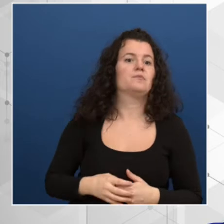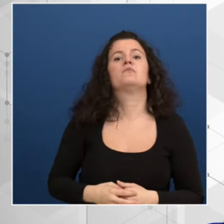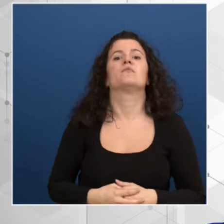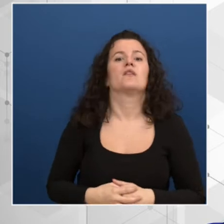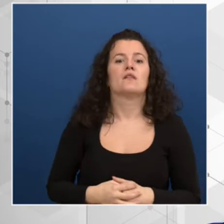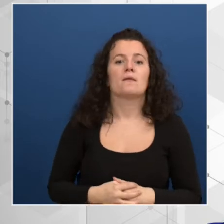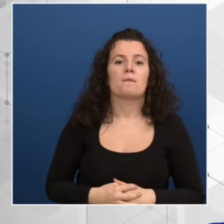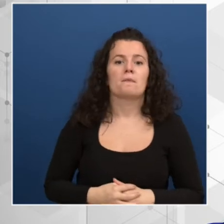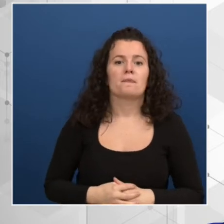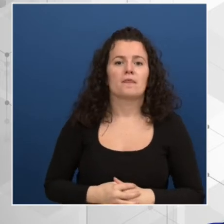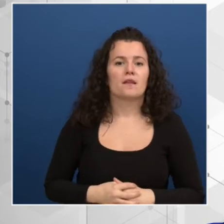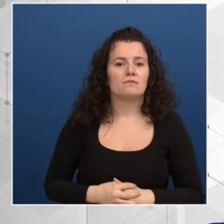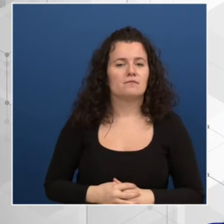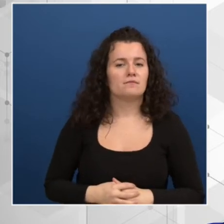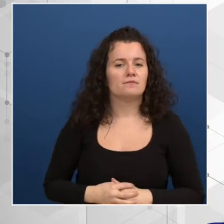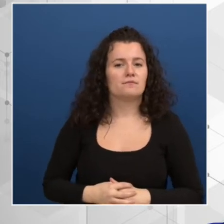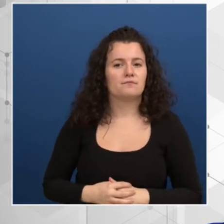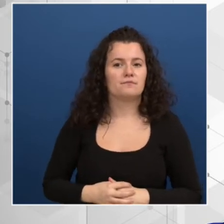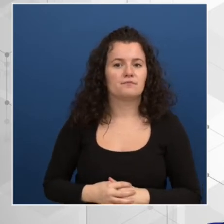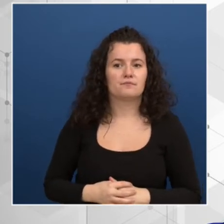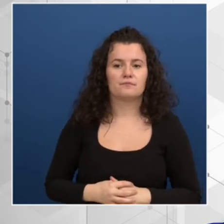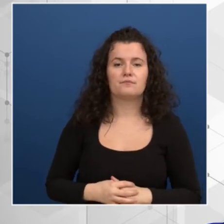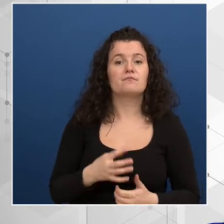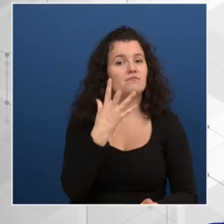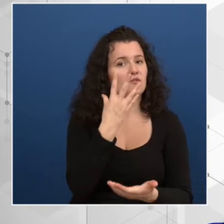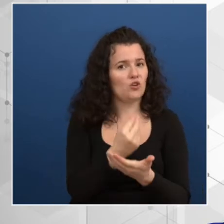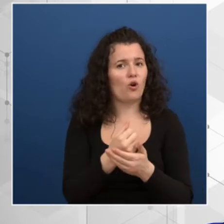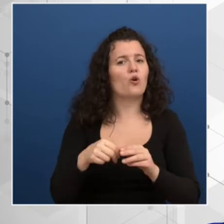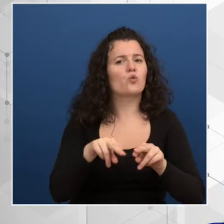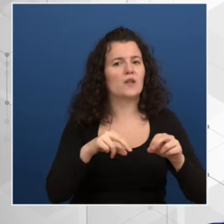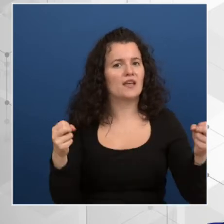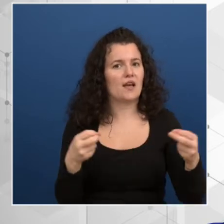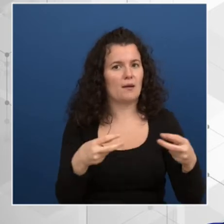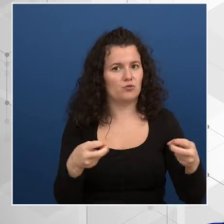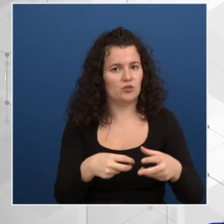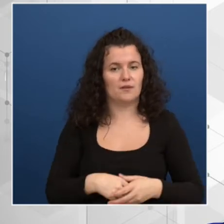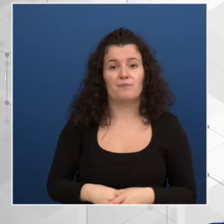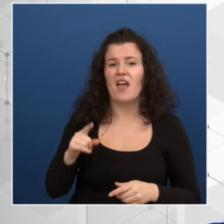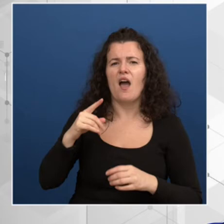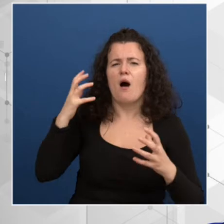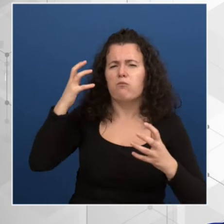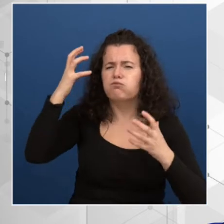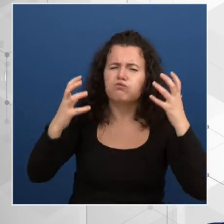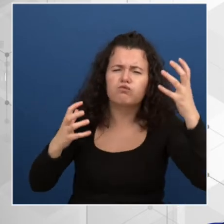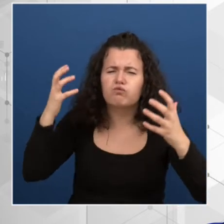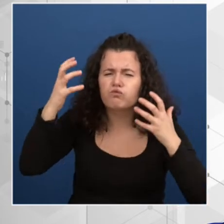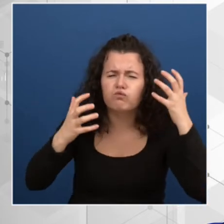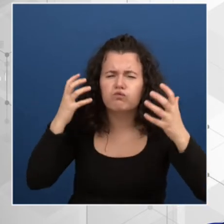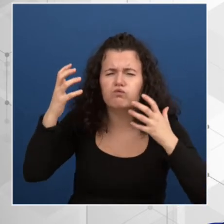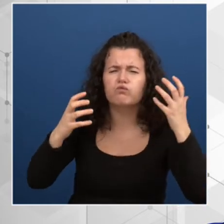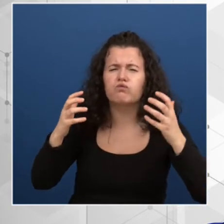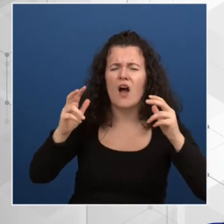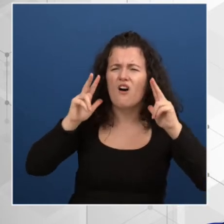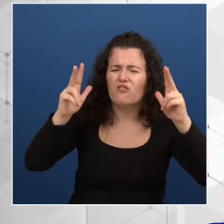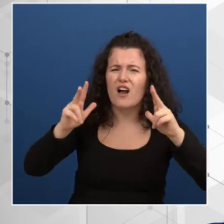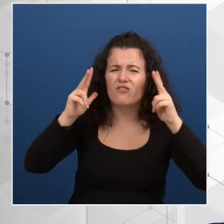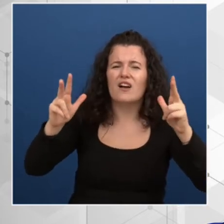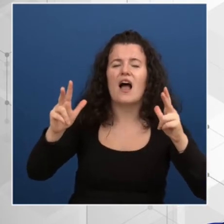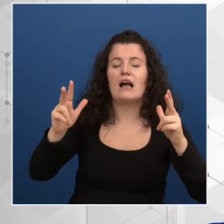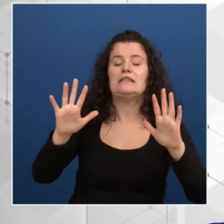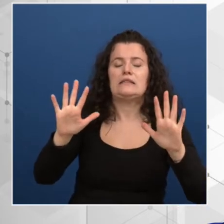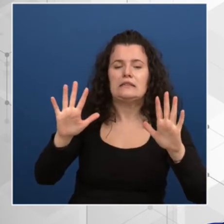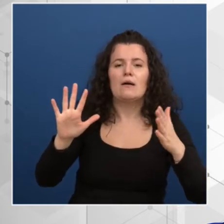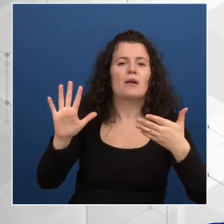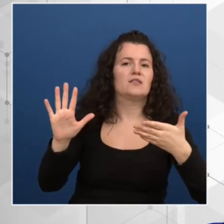Try to control the noise and try to help others, specifically because too much noise can really make it hard to filter and understand and